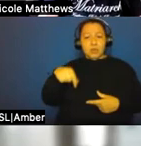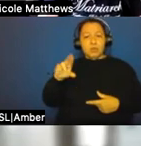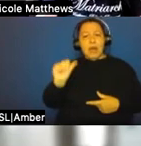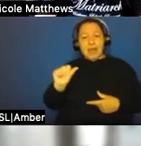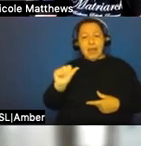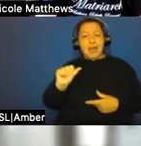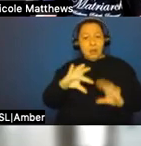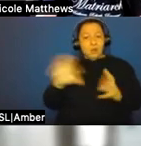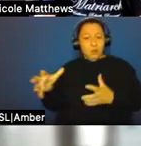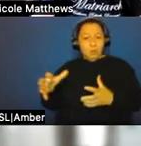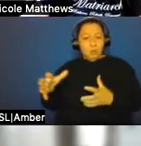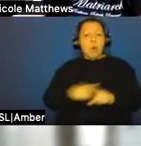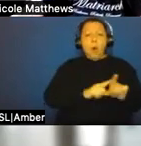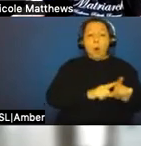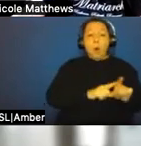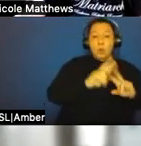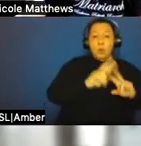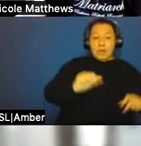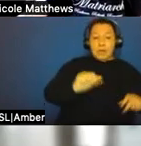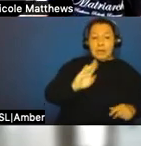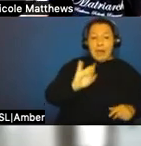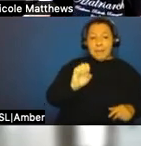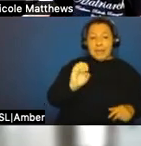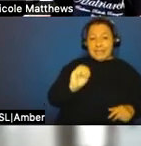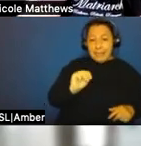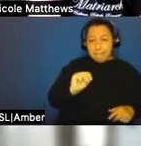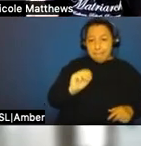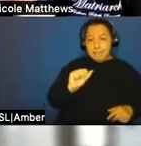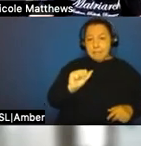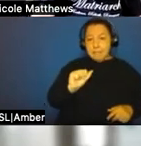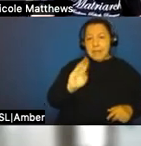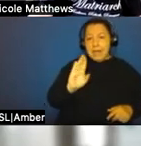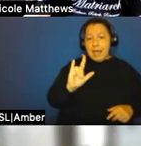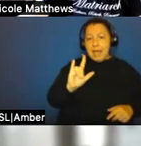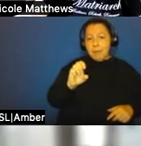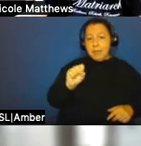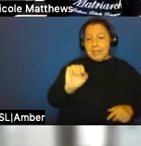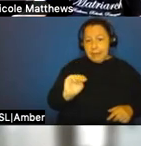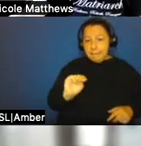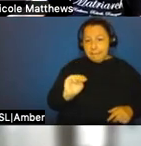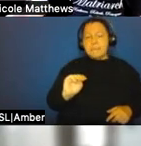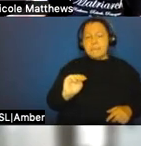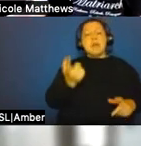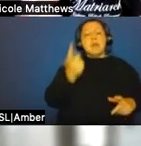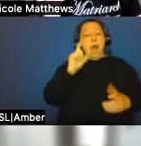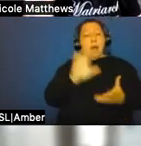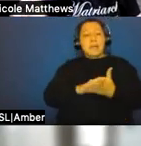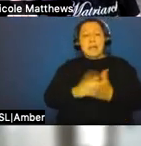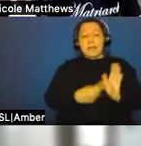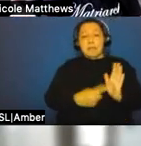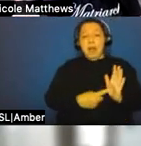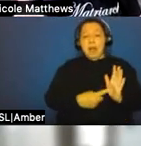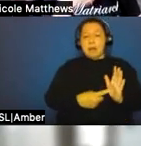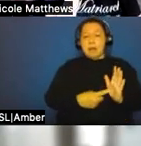think there's, you know, I think sometimes there's a notion that if